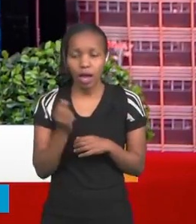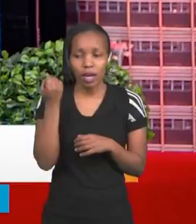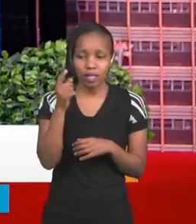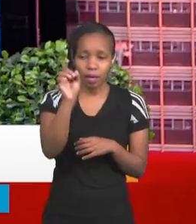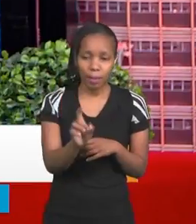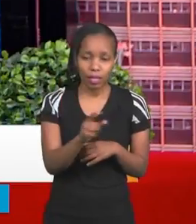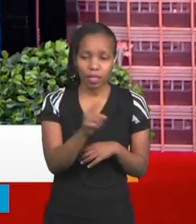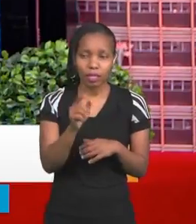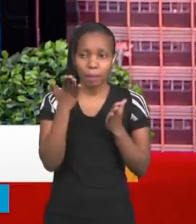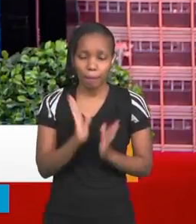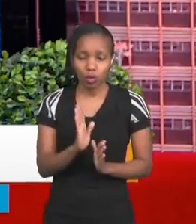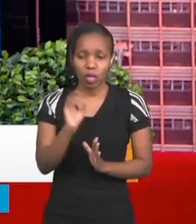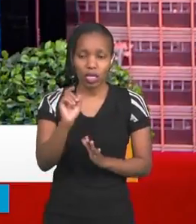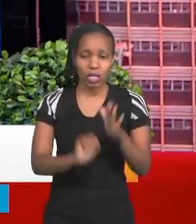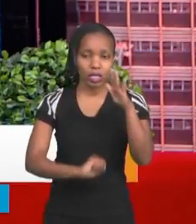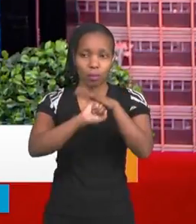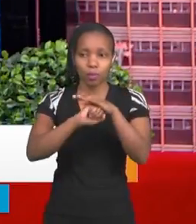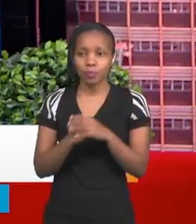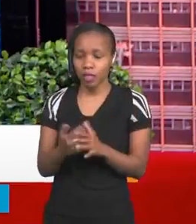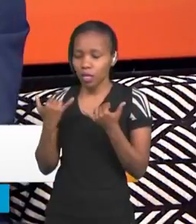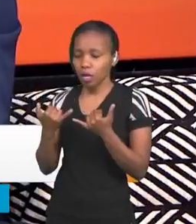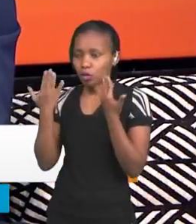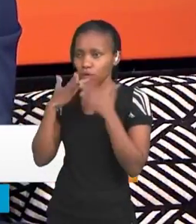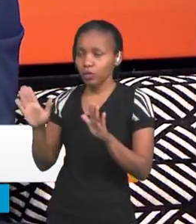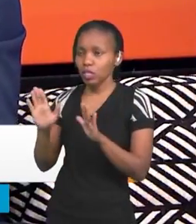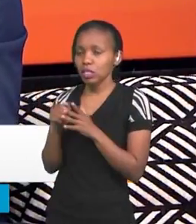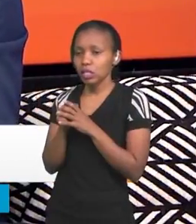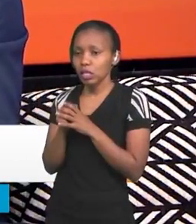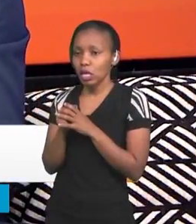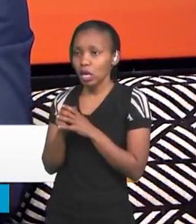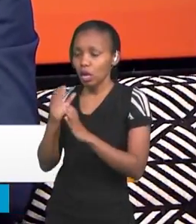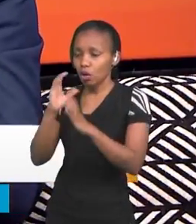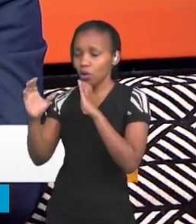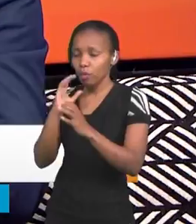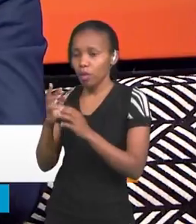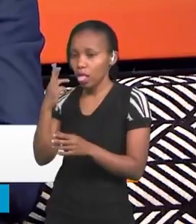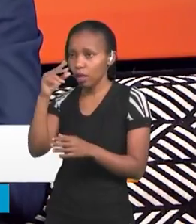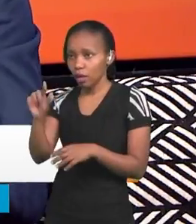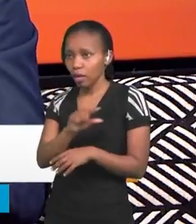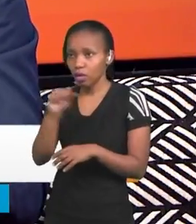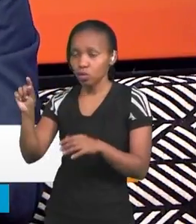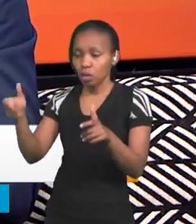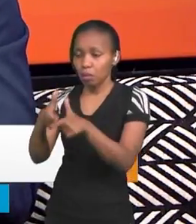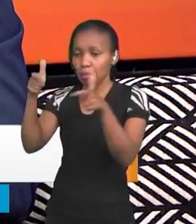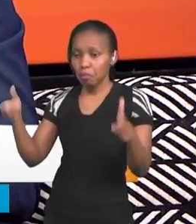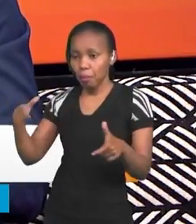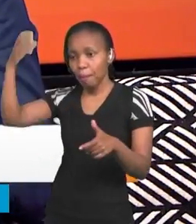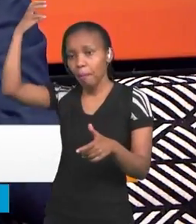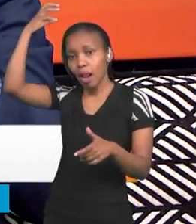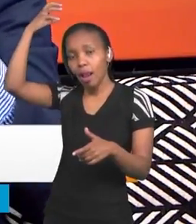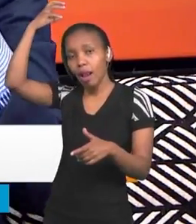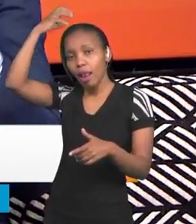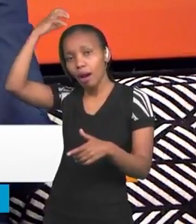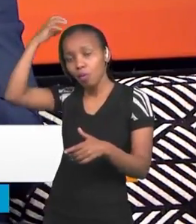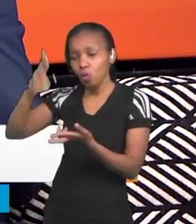that this person needs support throughout. So, as we're winding up, what's Kenya Red Cross doing? Are we looking forward to expansion from Lamu to